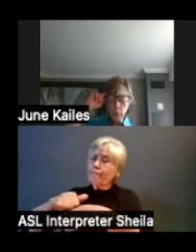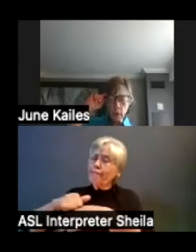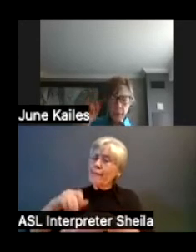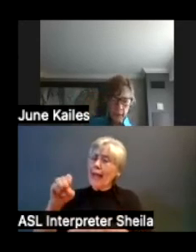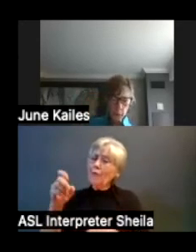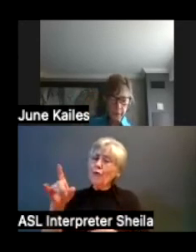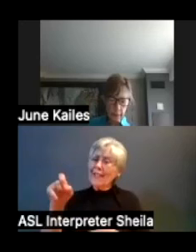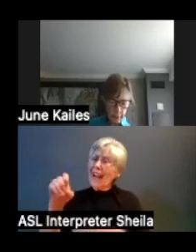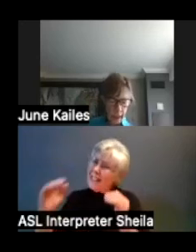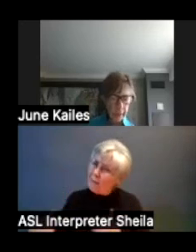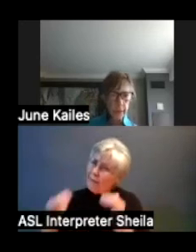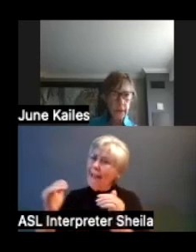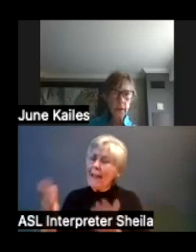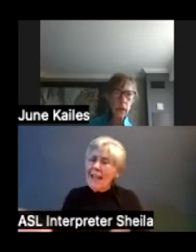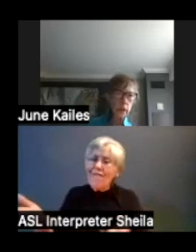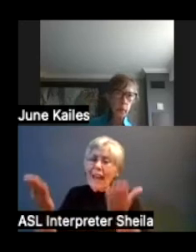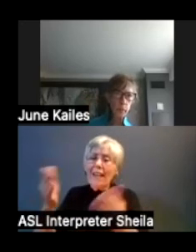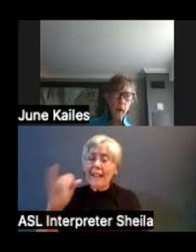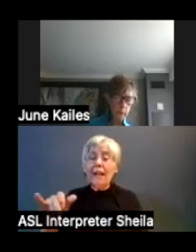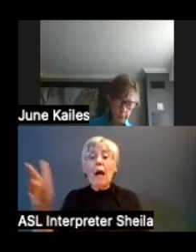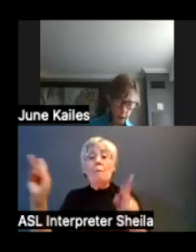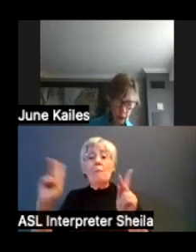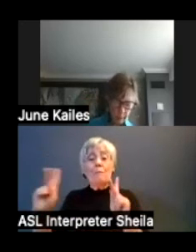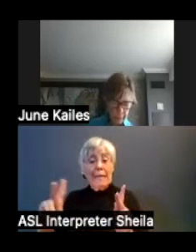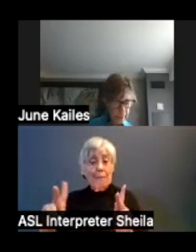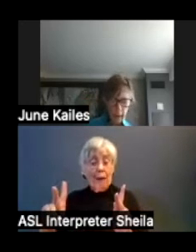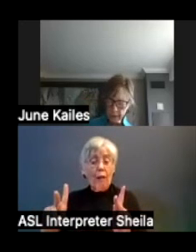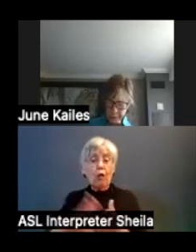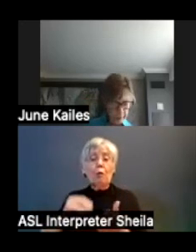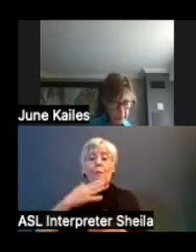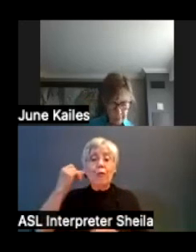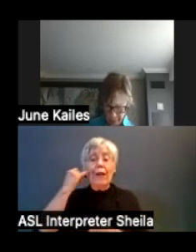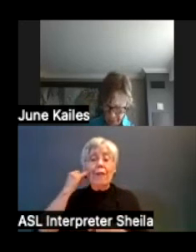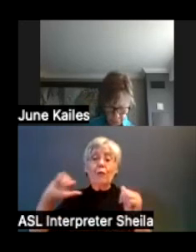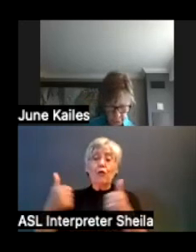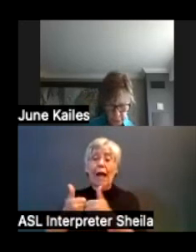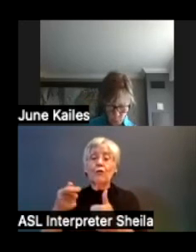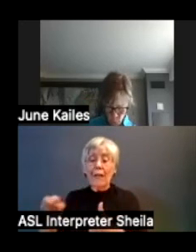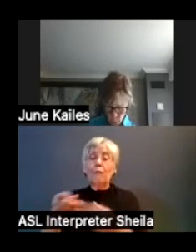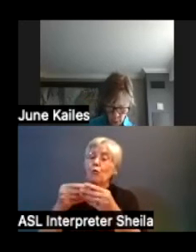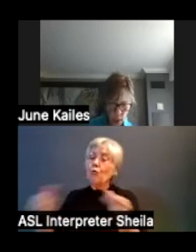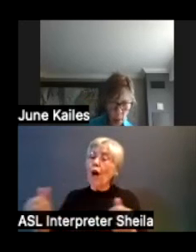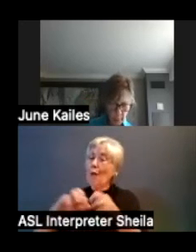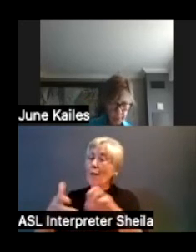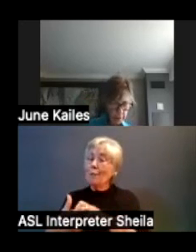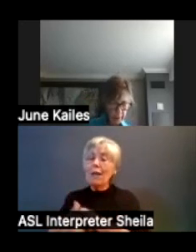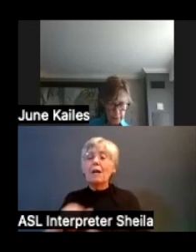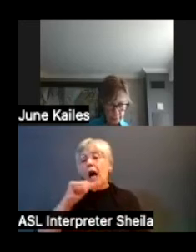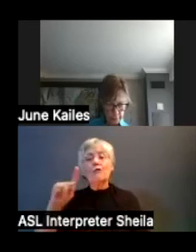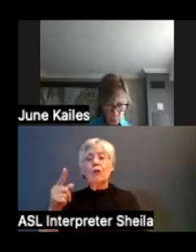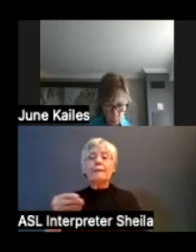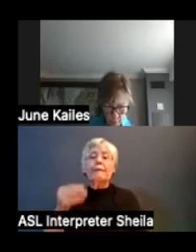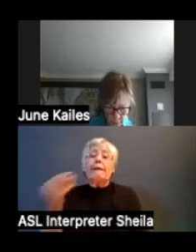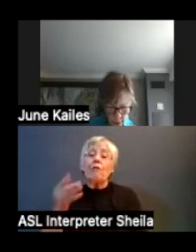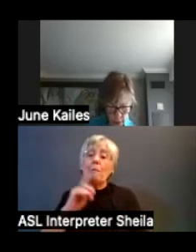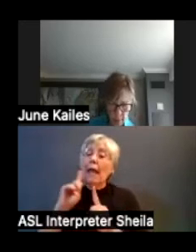People learn best when they're challenged to problem solve, not just given answers or presentations